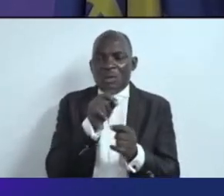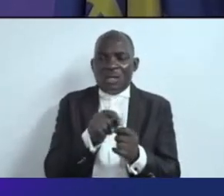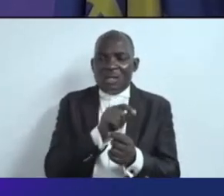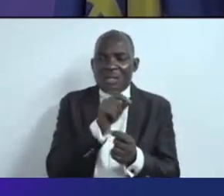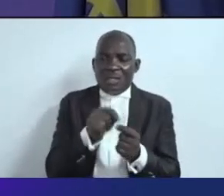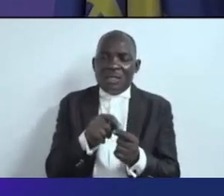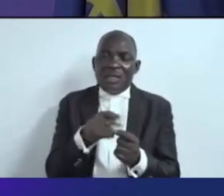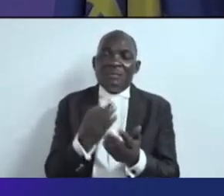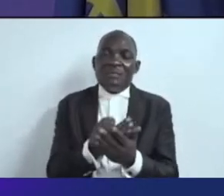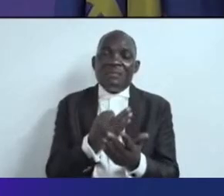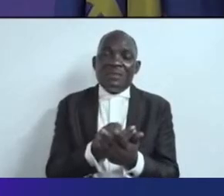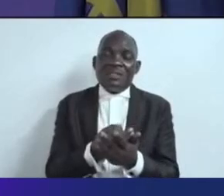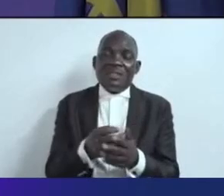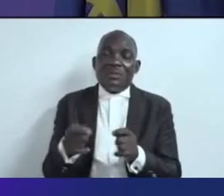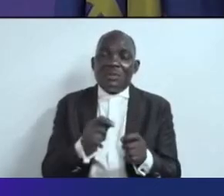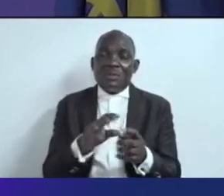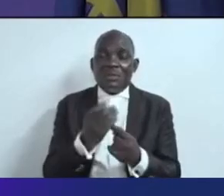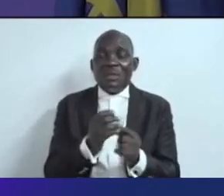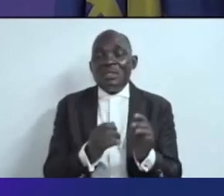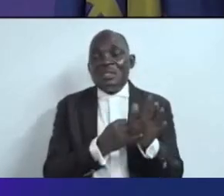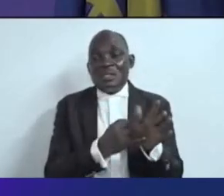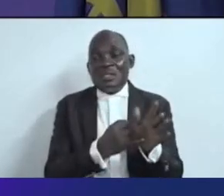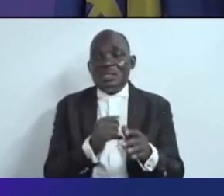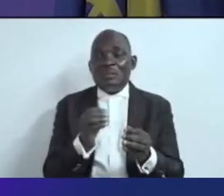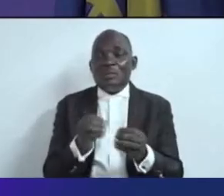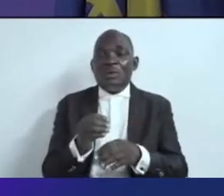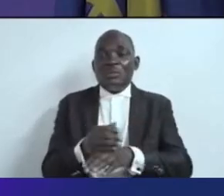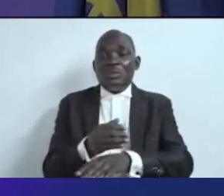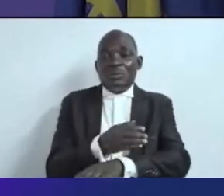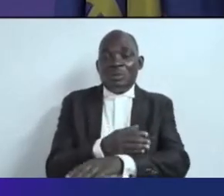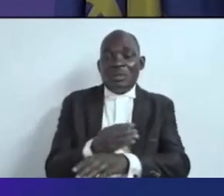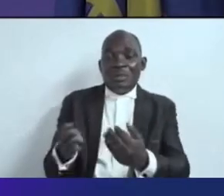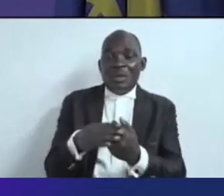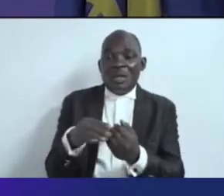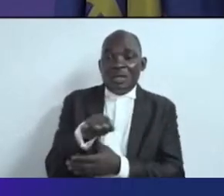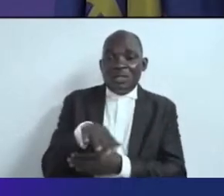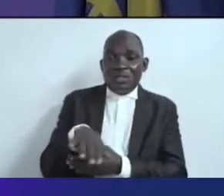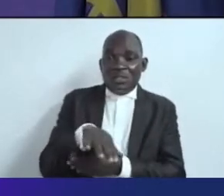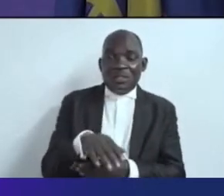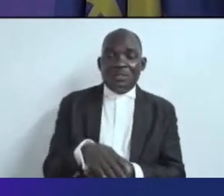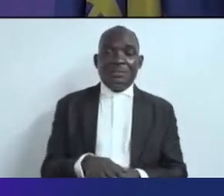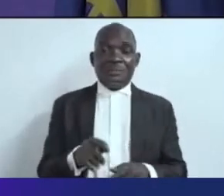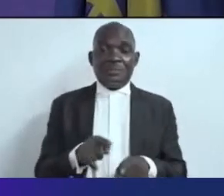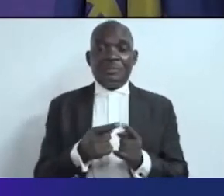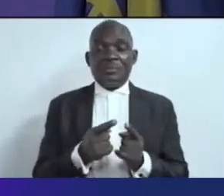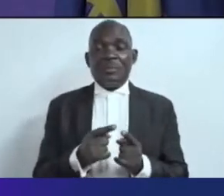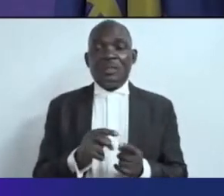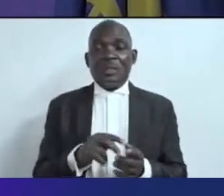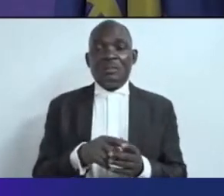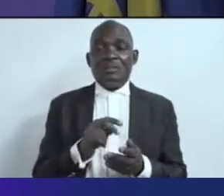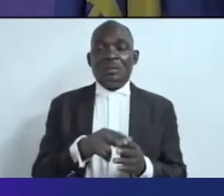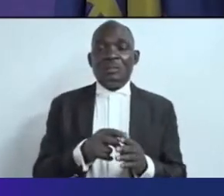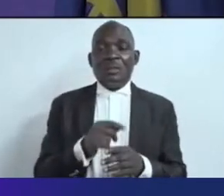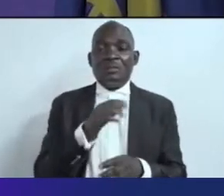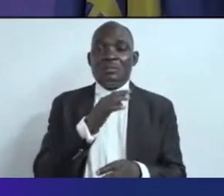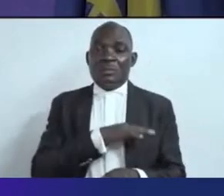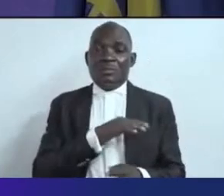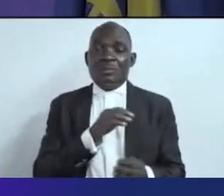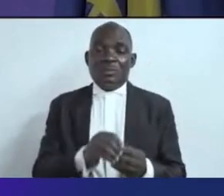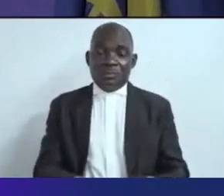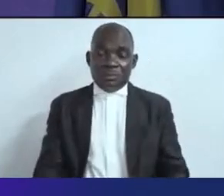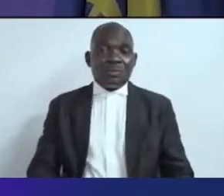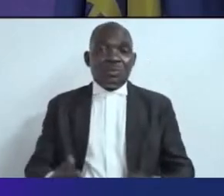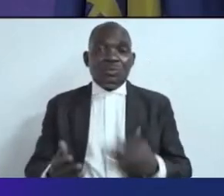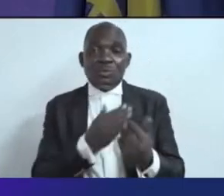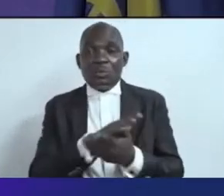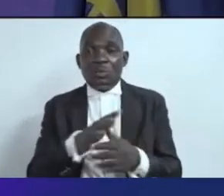financial soundness indicators are improving in the banking sector and remaining positive. Despite